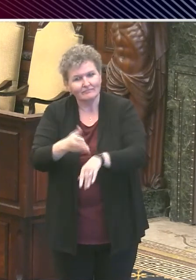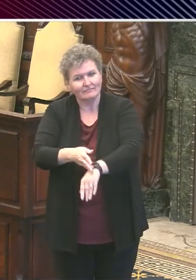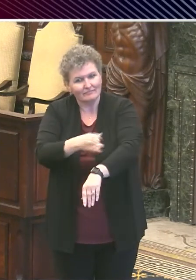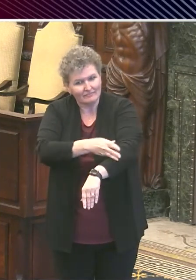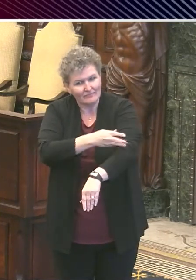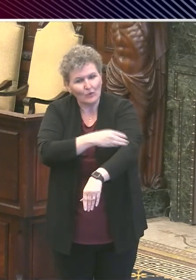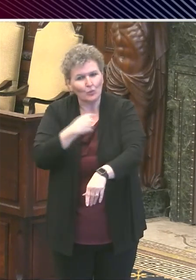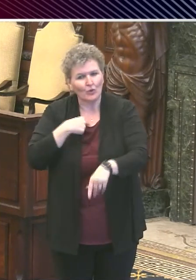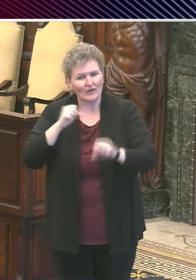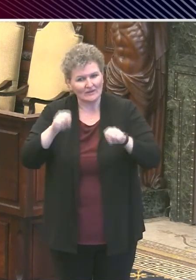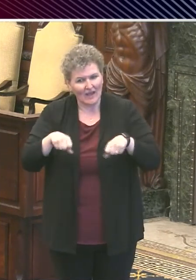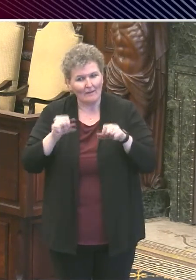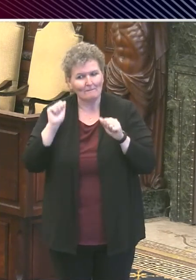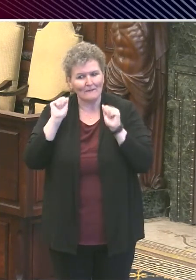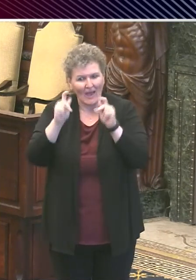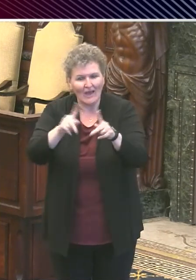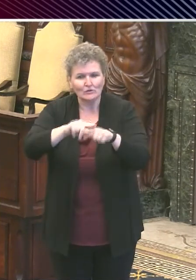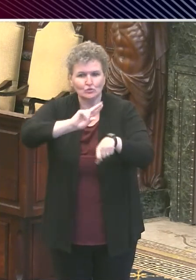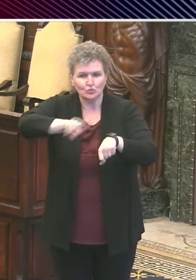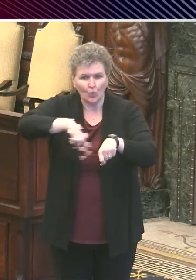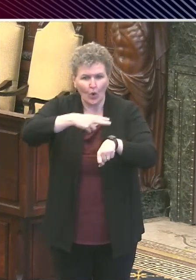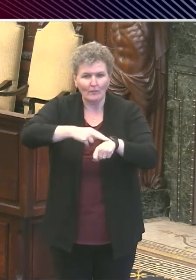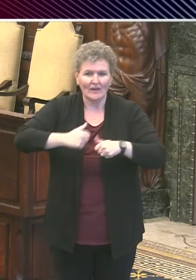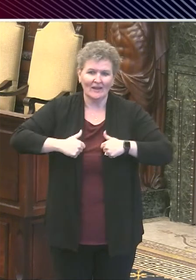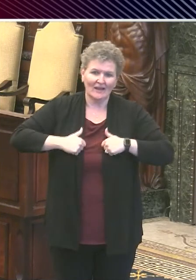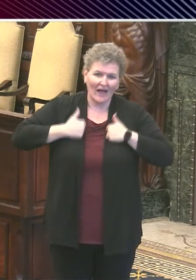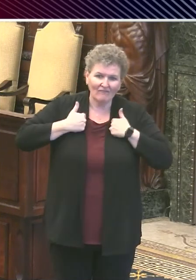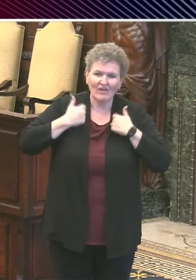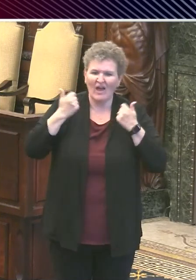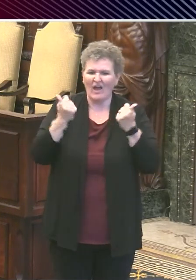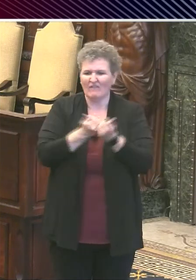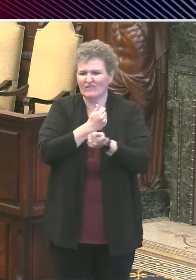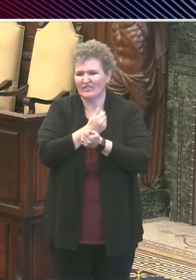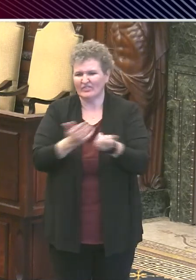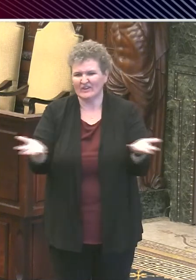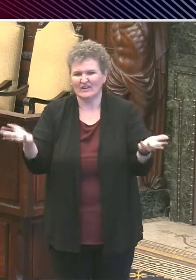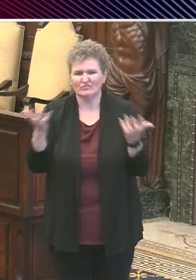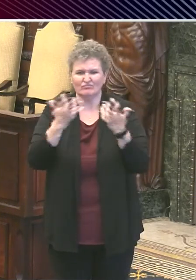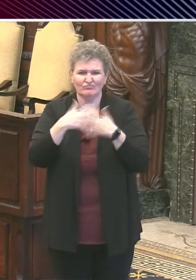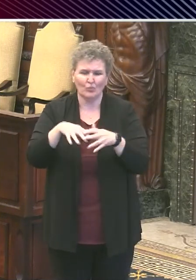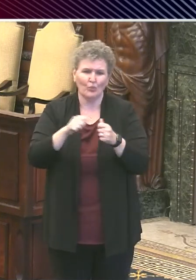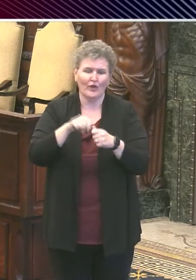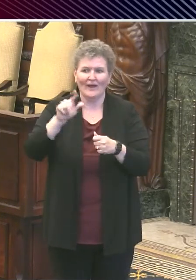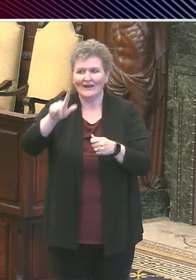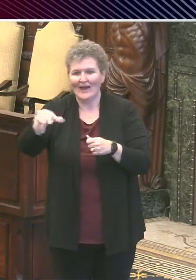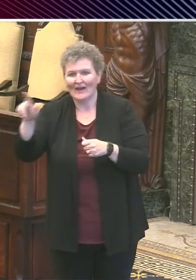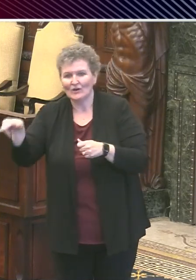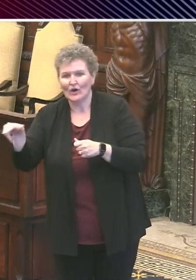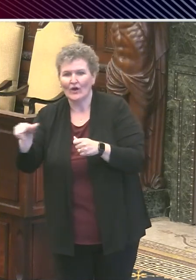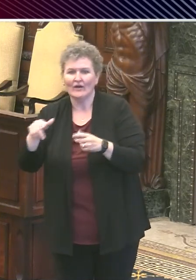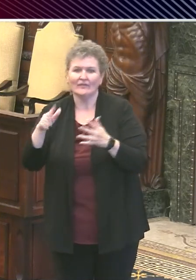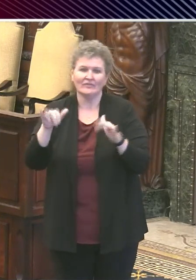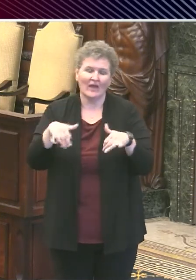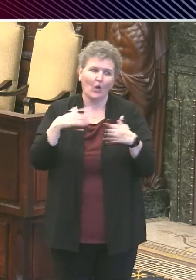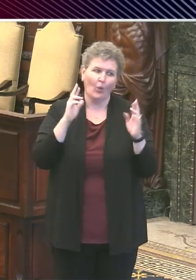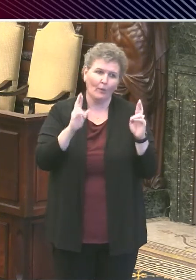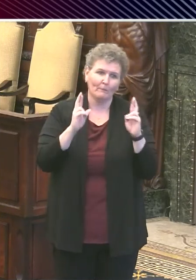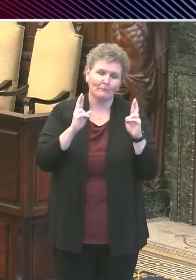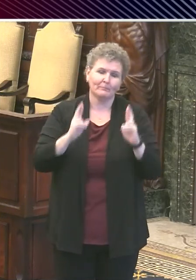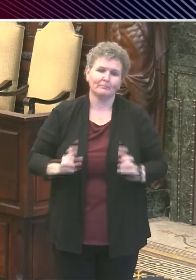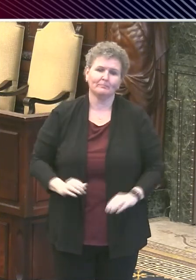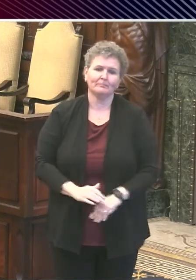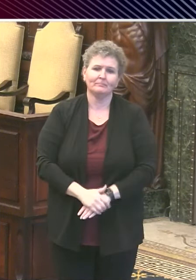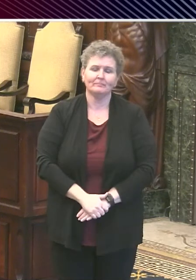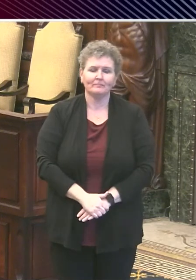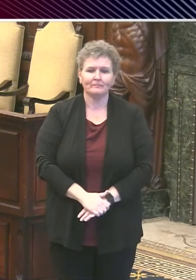some sense of normalcy and get everything kind of straightened out with the landlords and with the tenants. And actually, in that vein, real quickly, would the